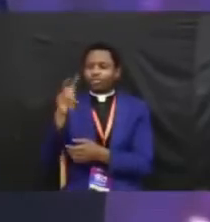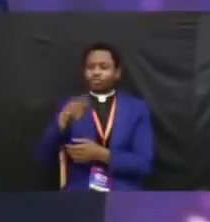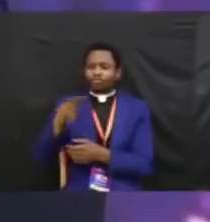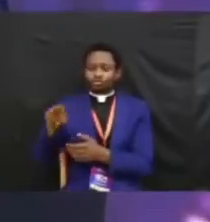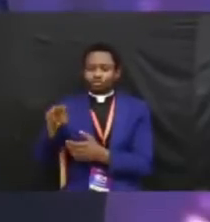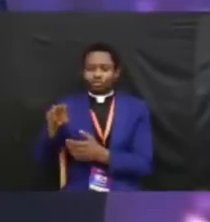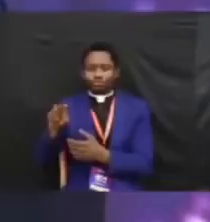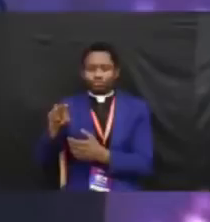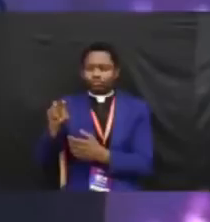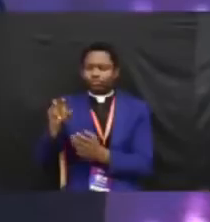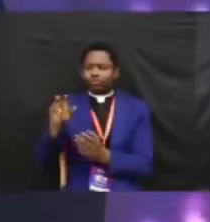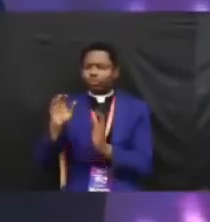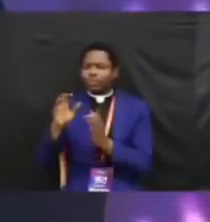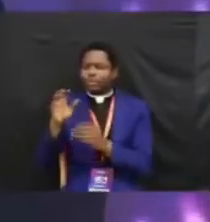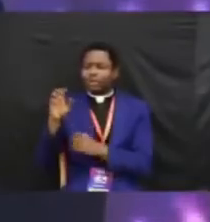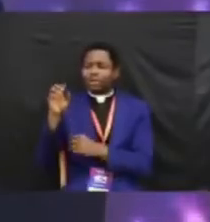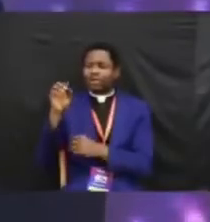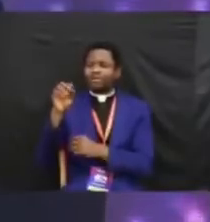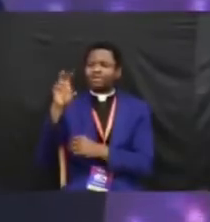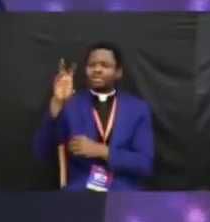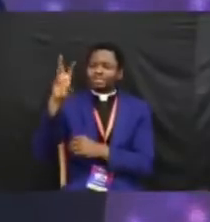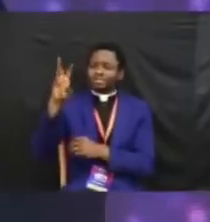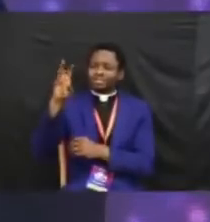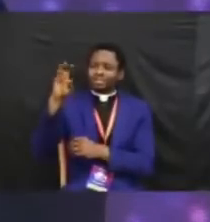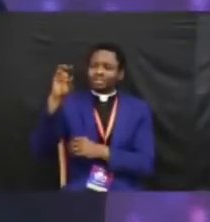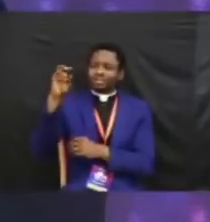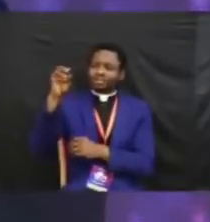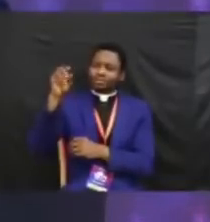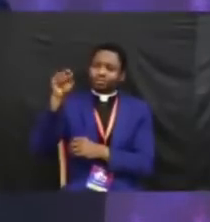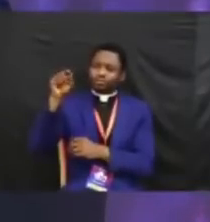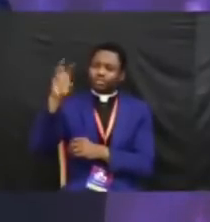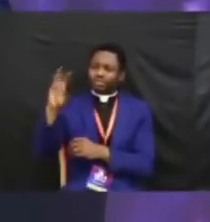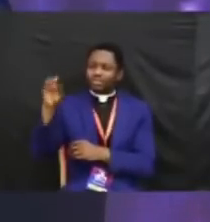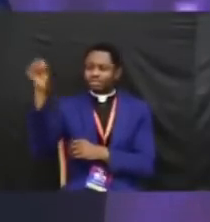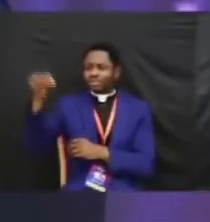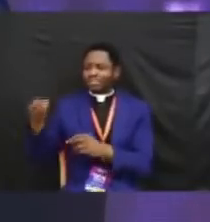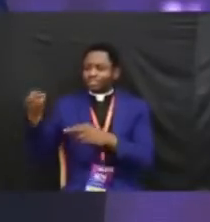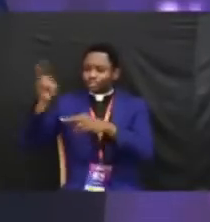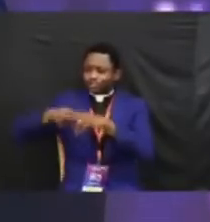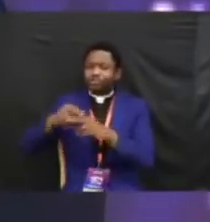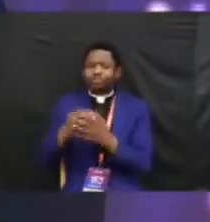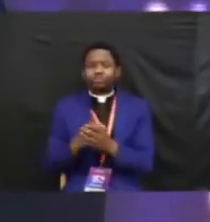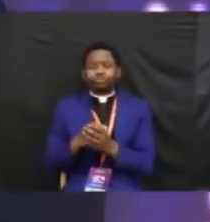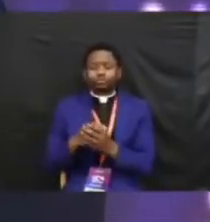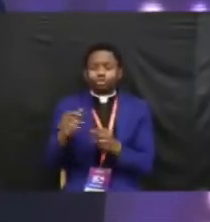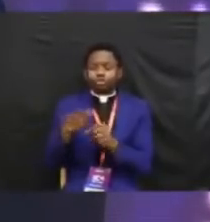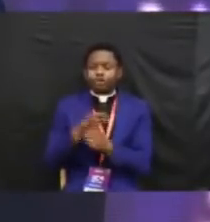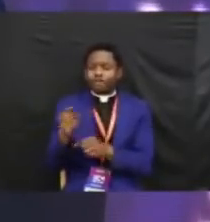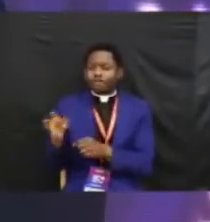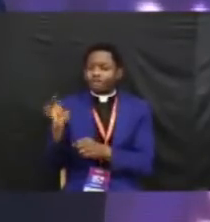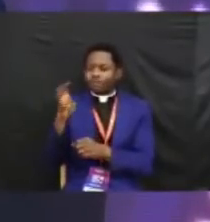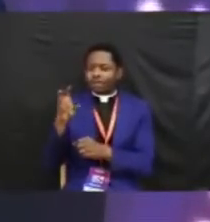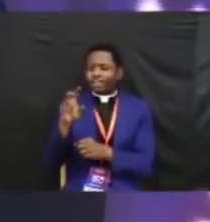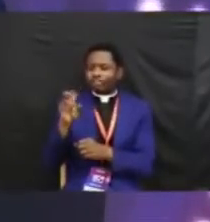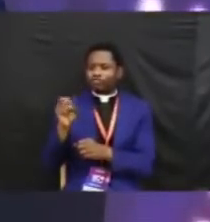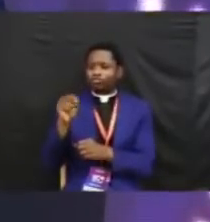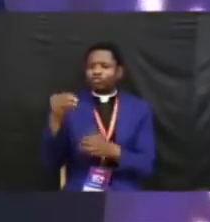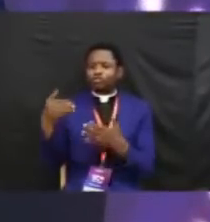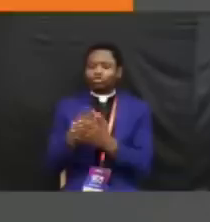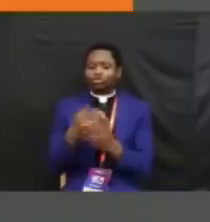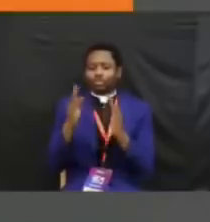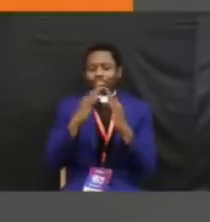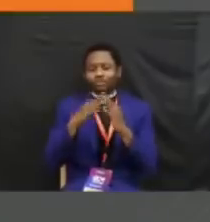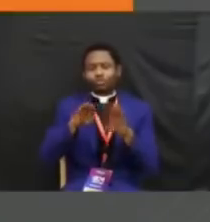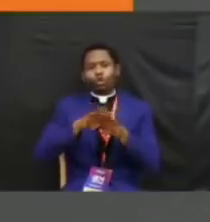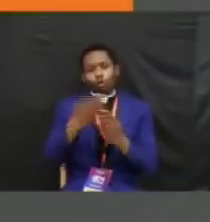witnessing a percentage increase of 6.6%. A total of 412 new assemblies were